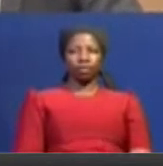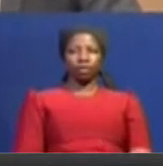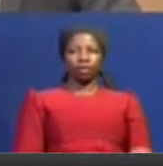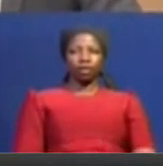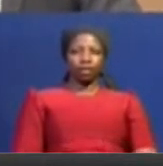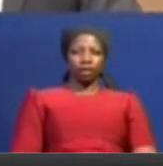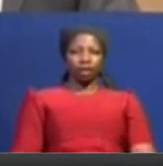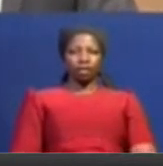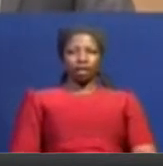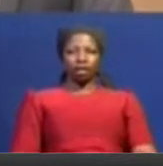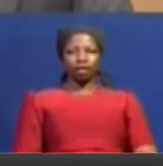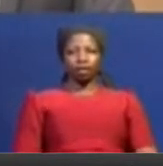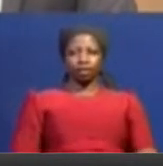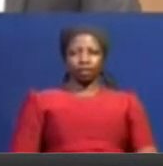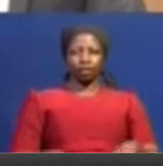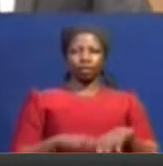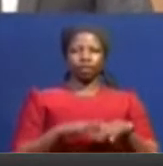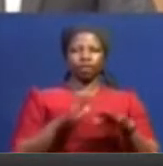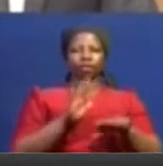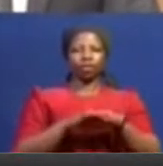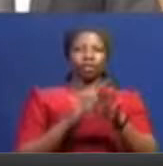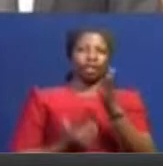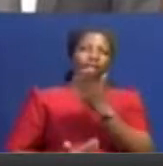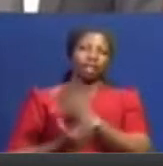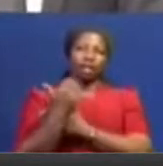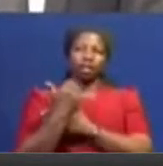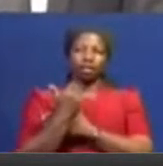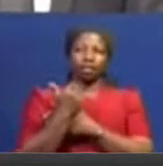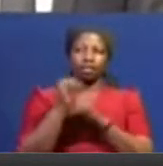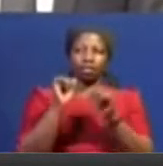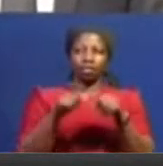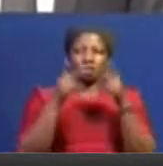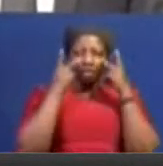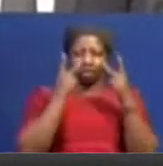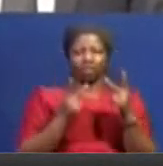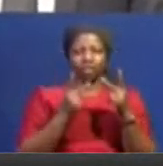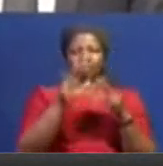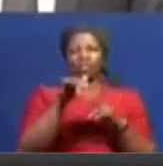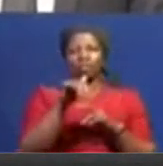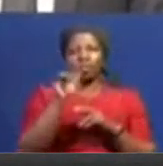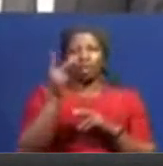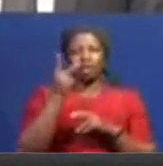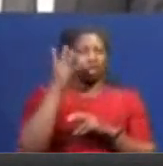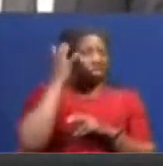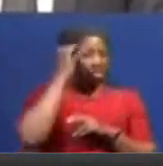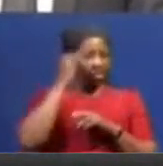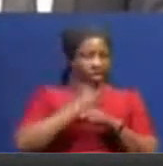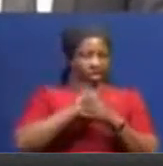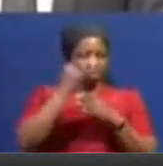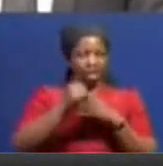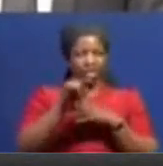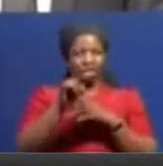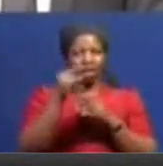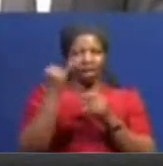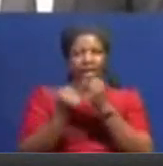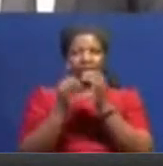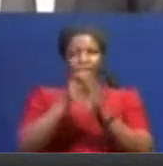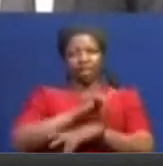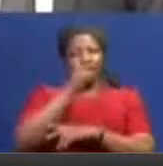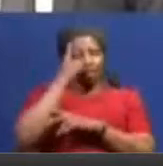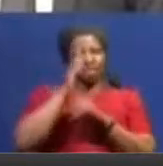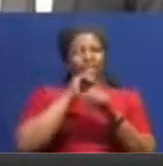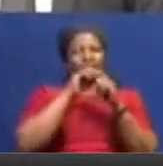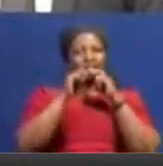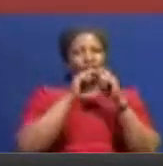Good morning, and happening now, as you can see on your screen, live from the Kenya College of Insurance, is the last day of the interviews for the